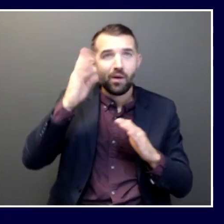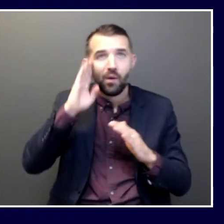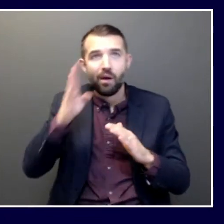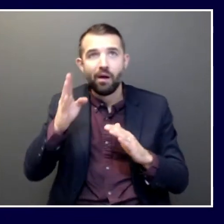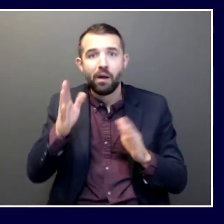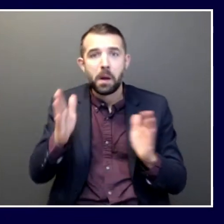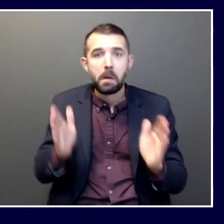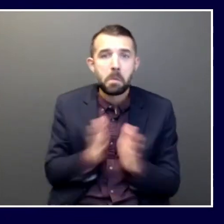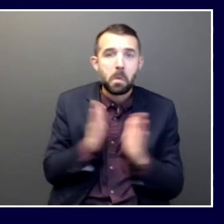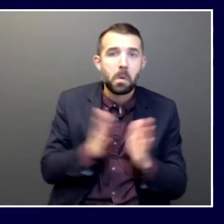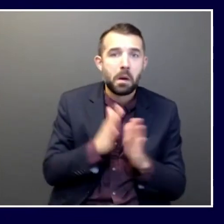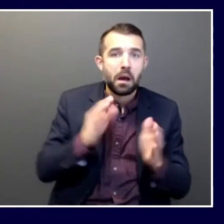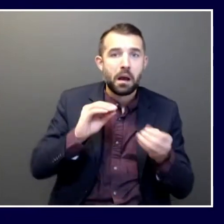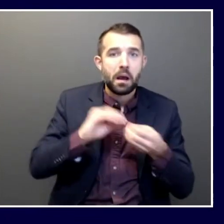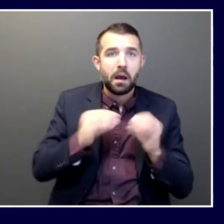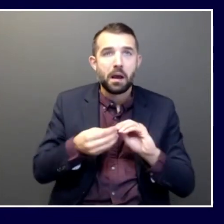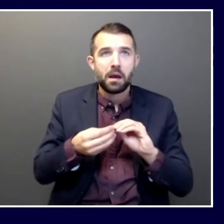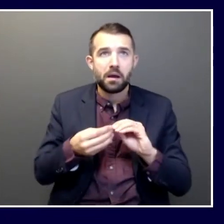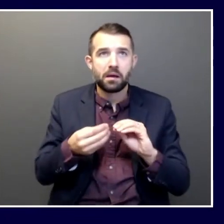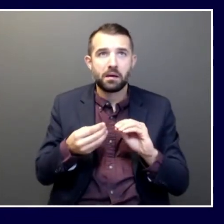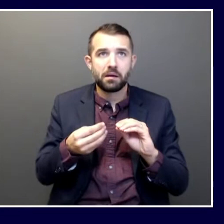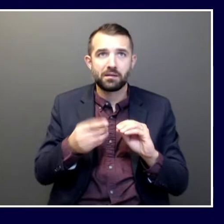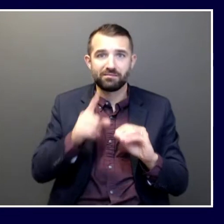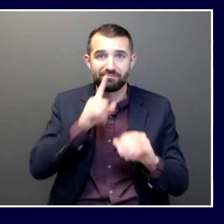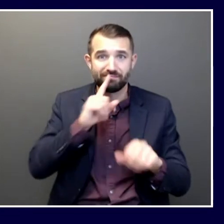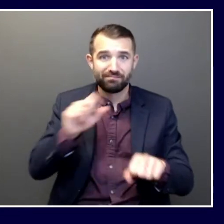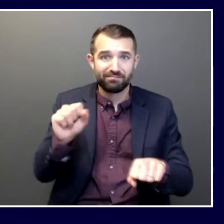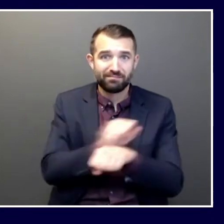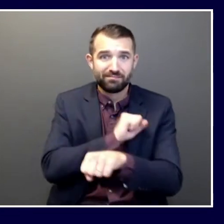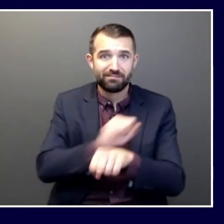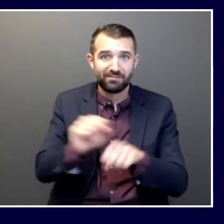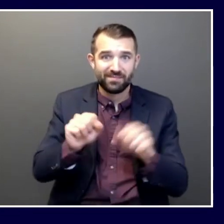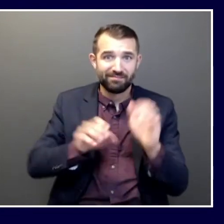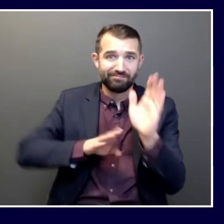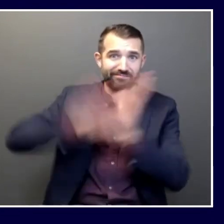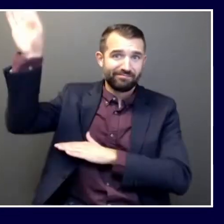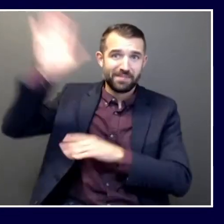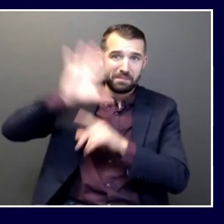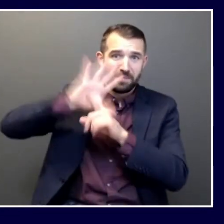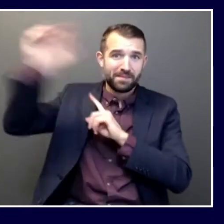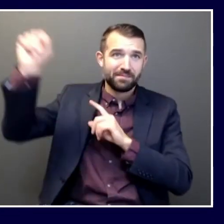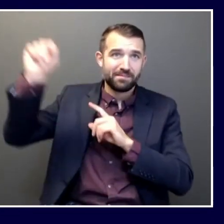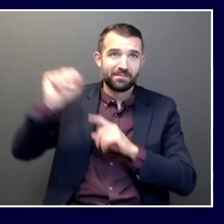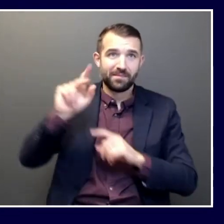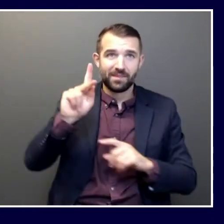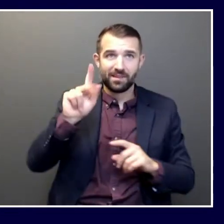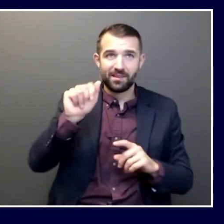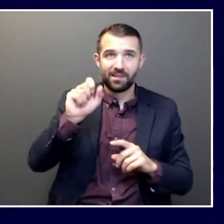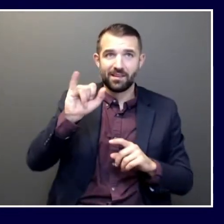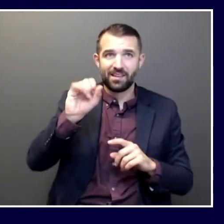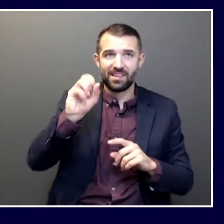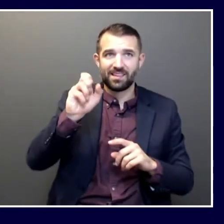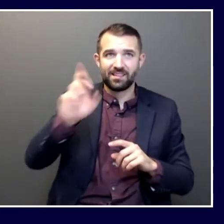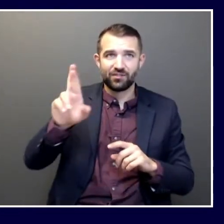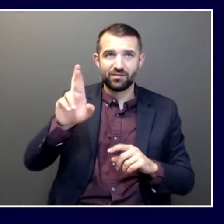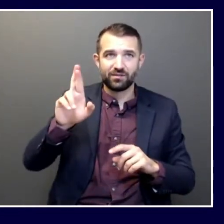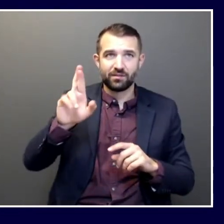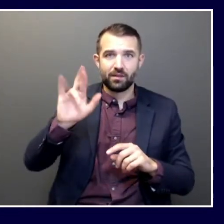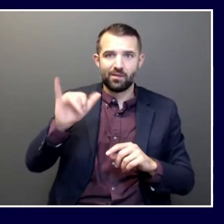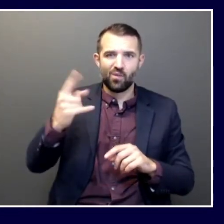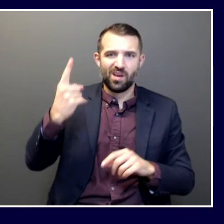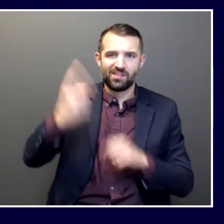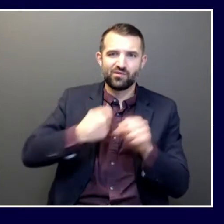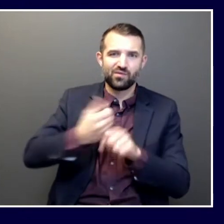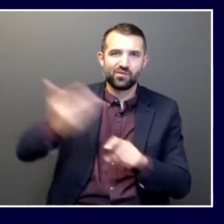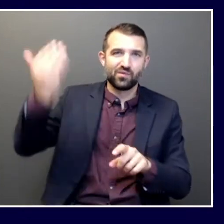you'll recall, about a year ago, Kaiser and other groups were doing similar surveys of adults and their willingness and desire to get vaccinated. And